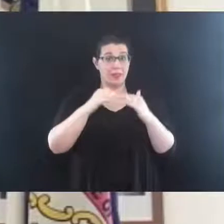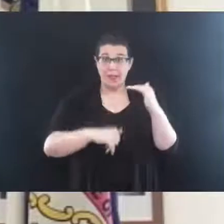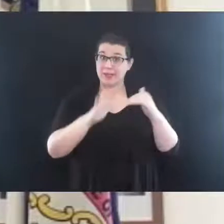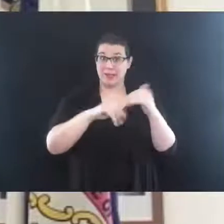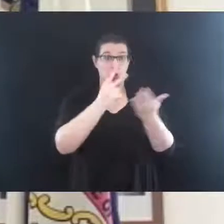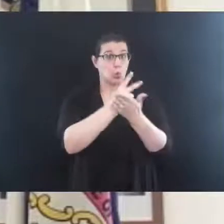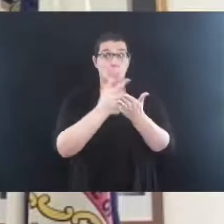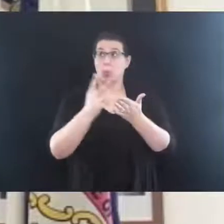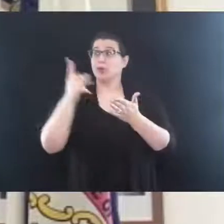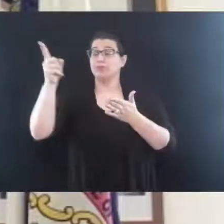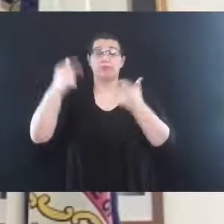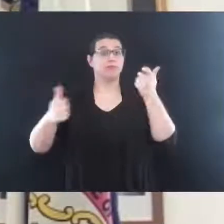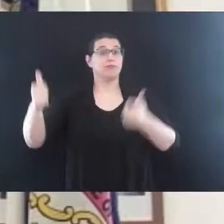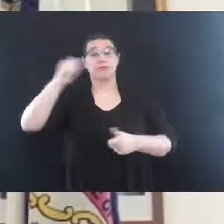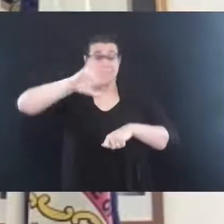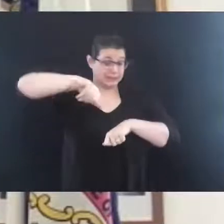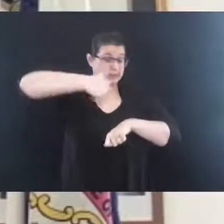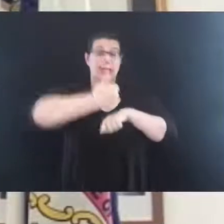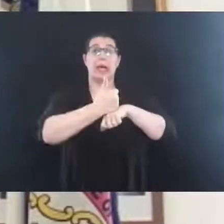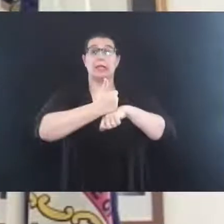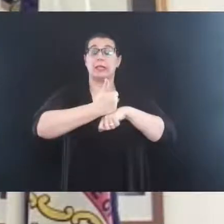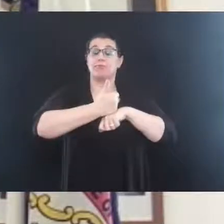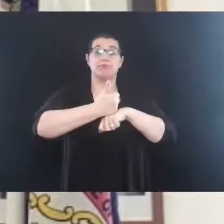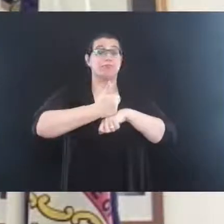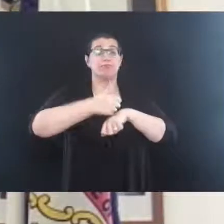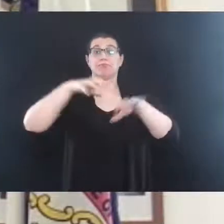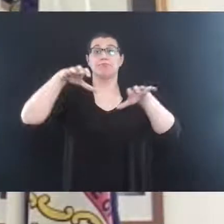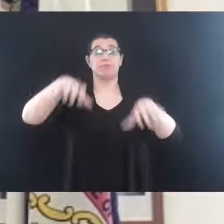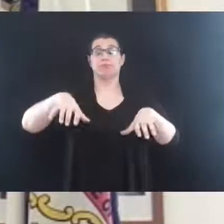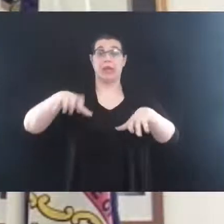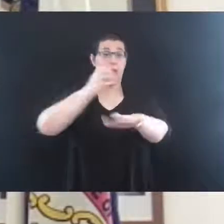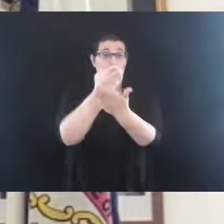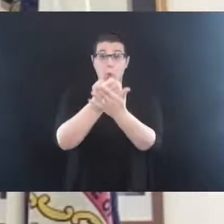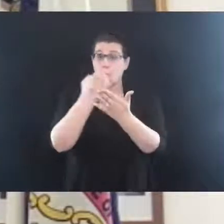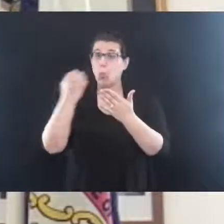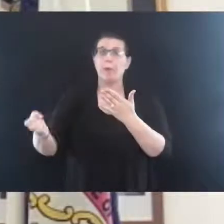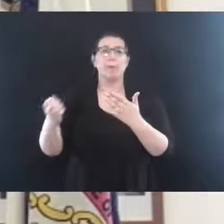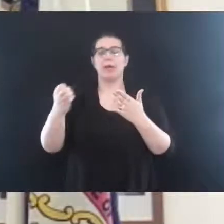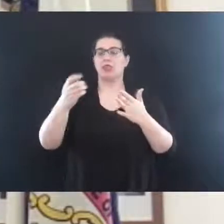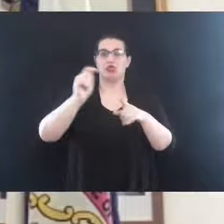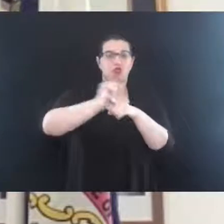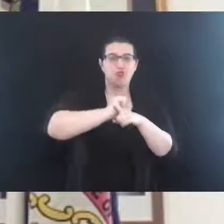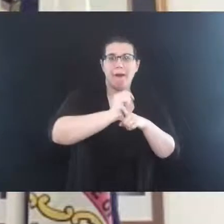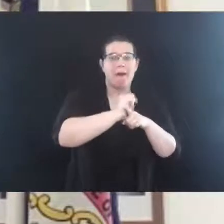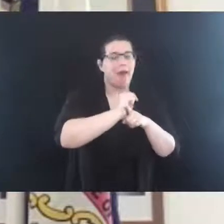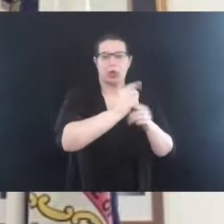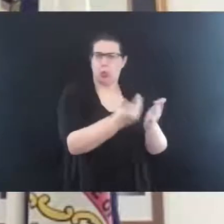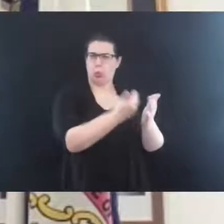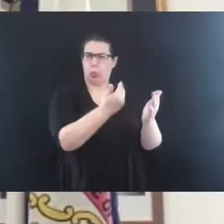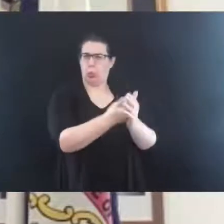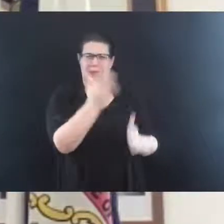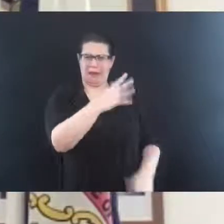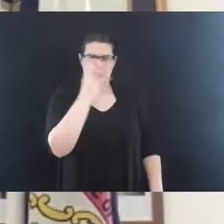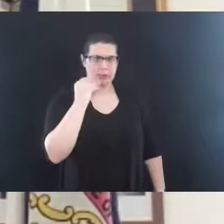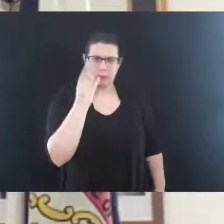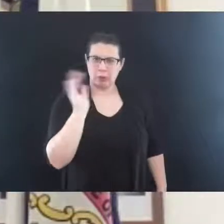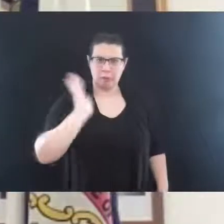out, put the linoleum in, has the chairs, has the equipment, and trained people to do something they've never done before in their